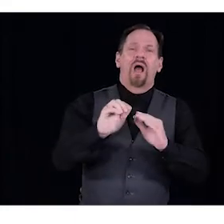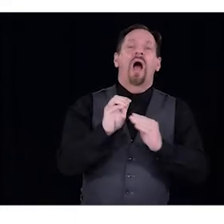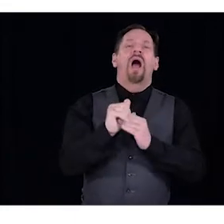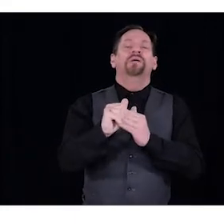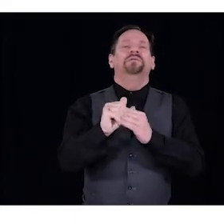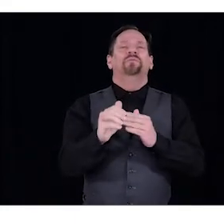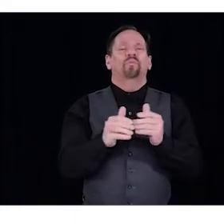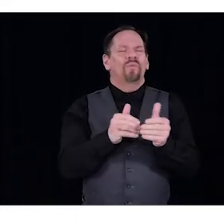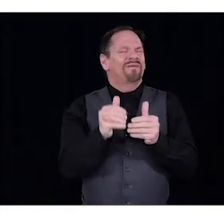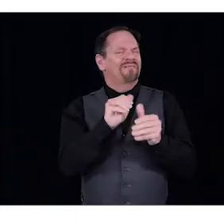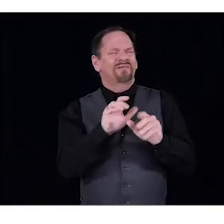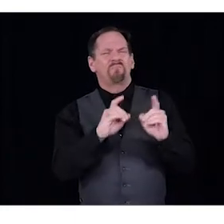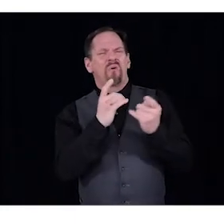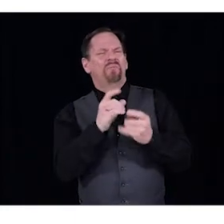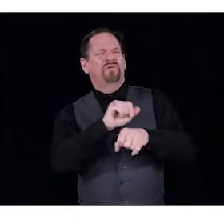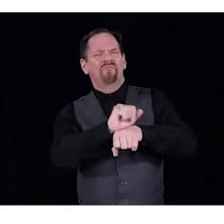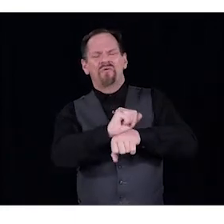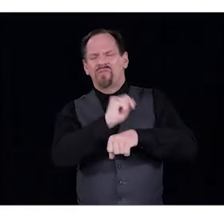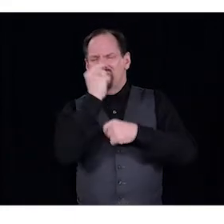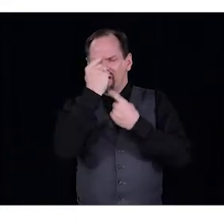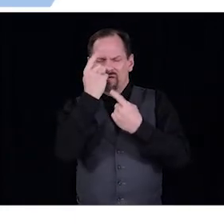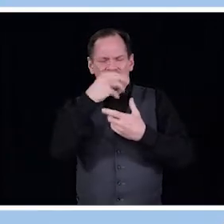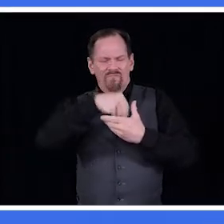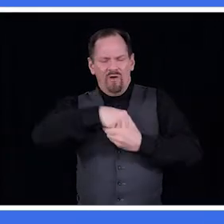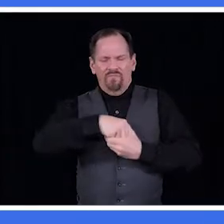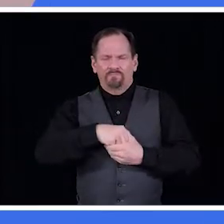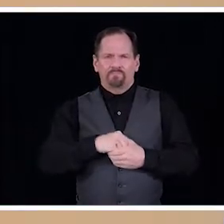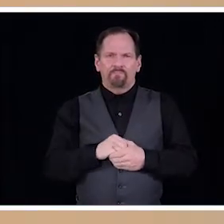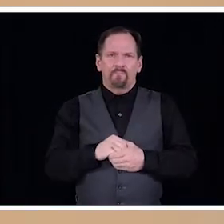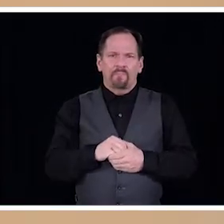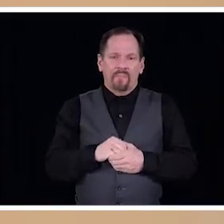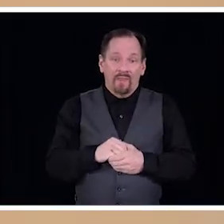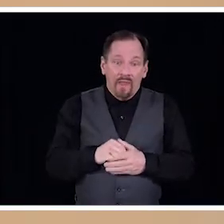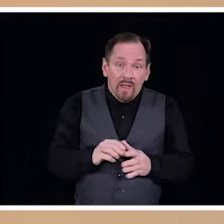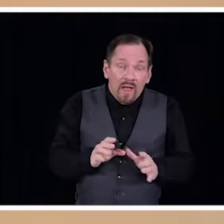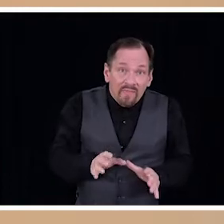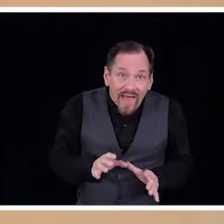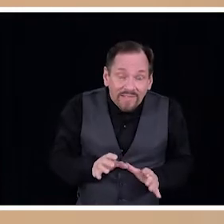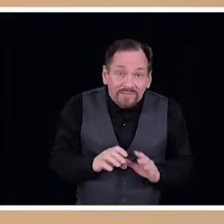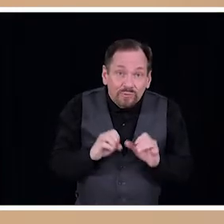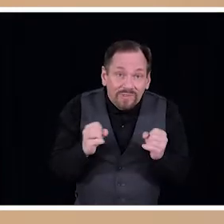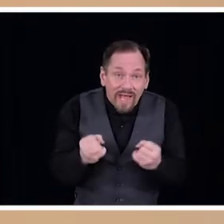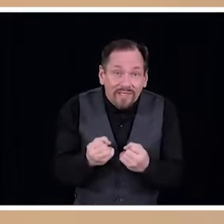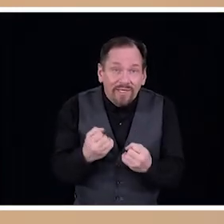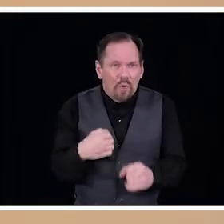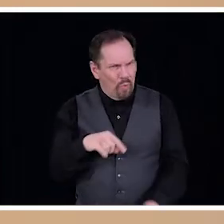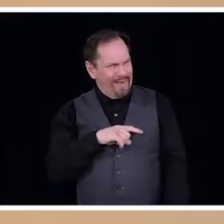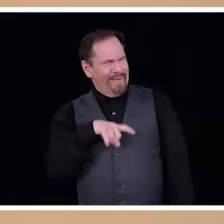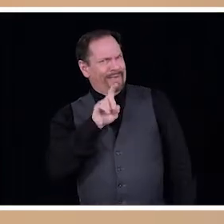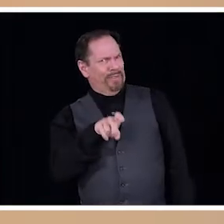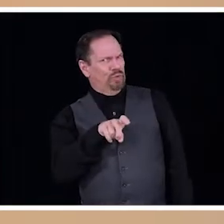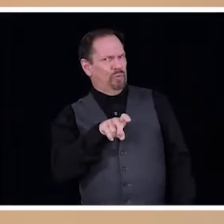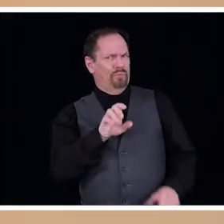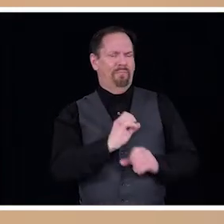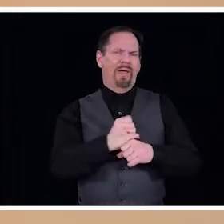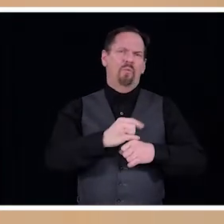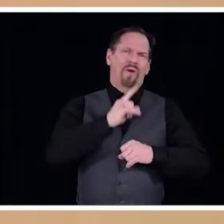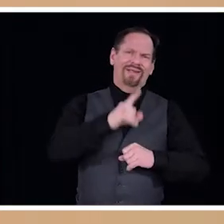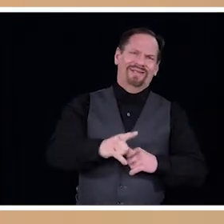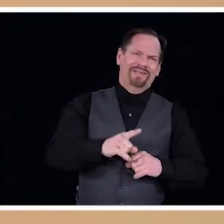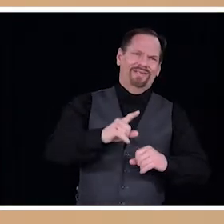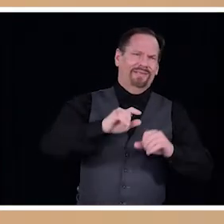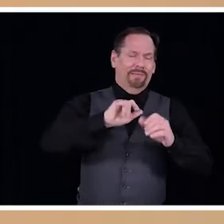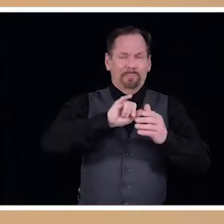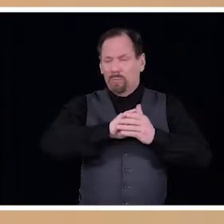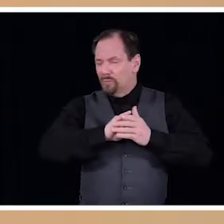department of work or thought they may be engaged. We as a society need you to create what is currently